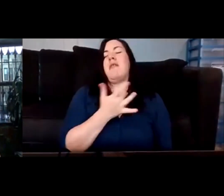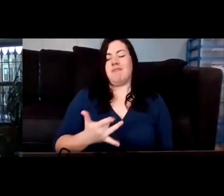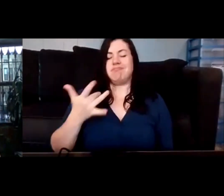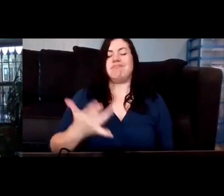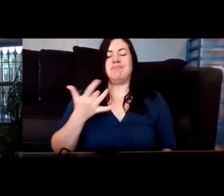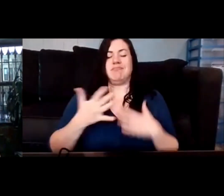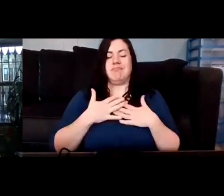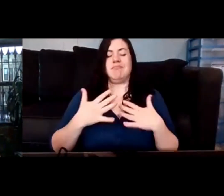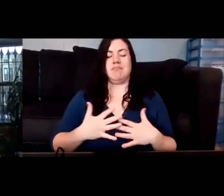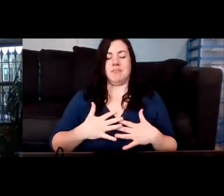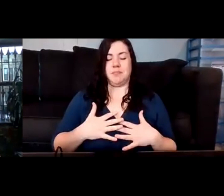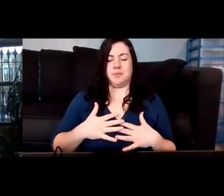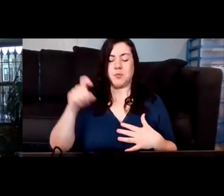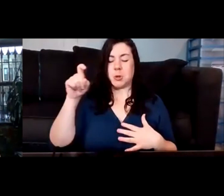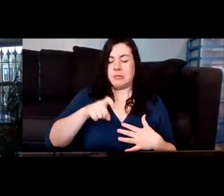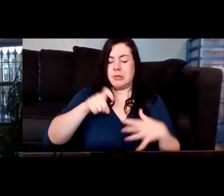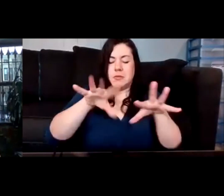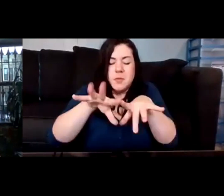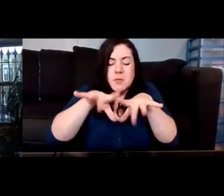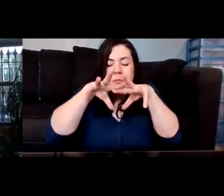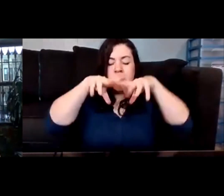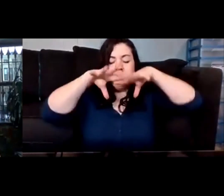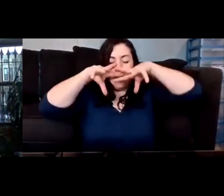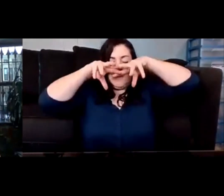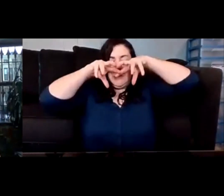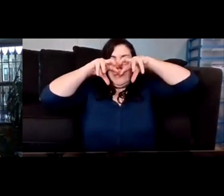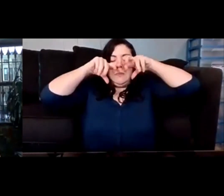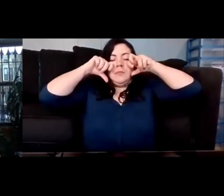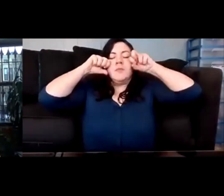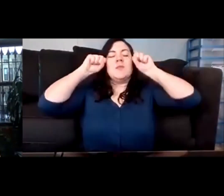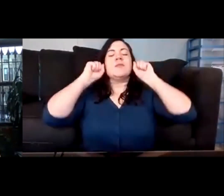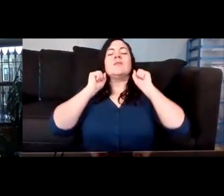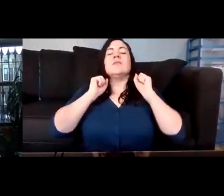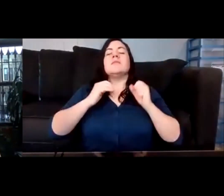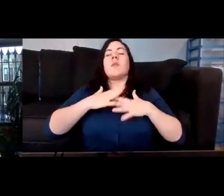Inhaling what you need, filling up on all that nourishes, all that fortifies.